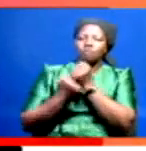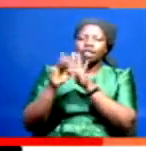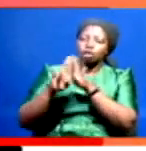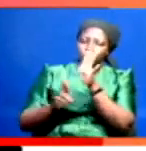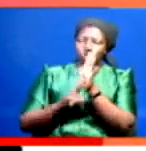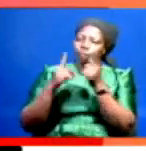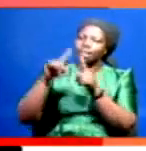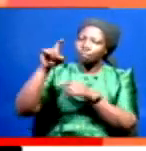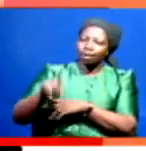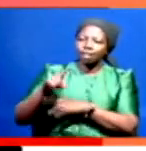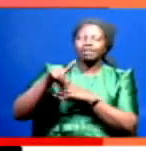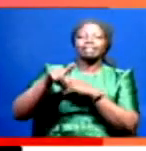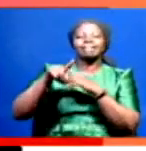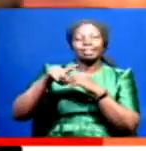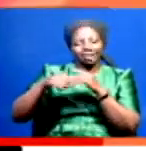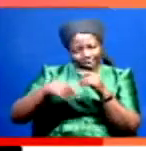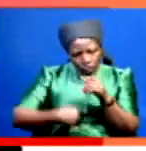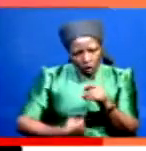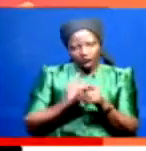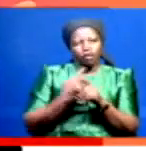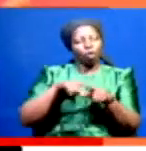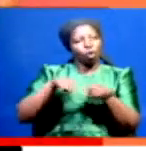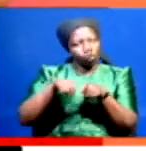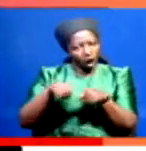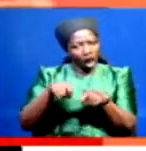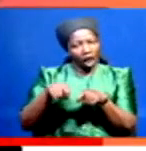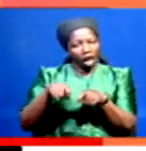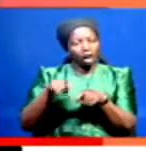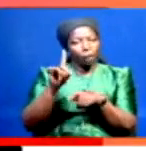self-regulation means, one way is under the umbrellas, because